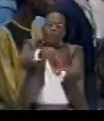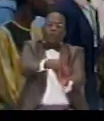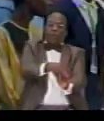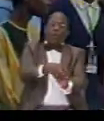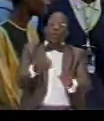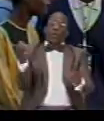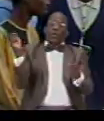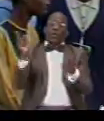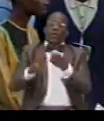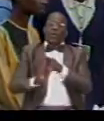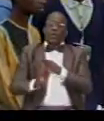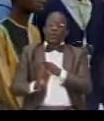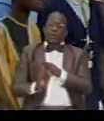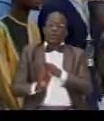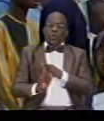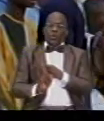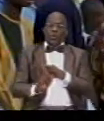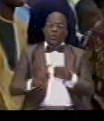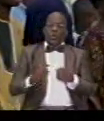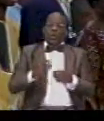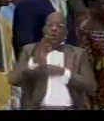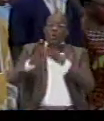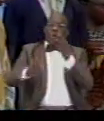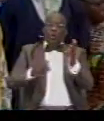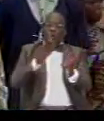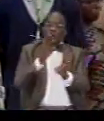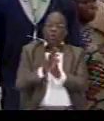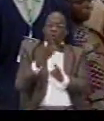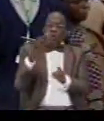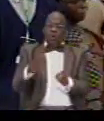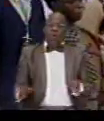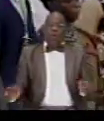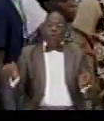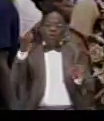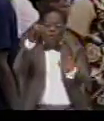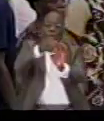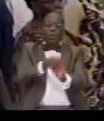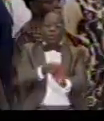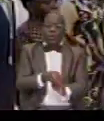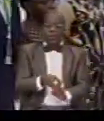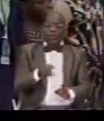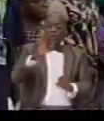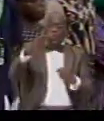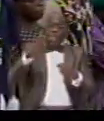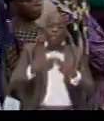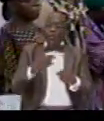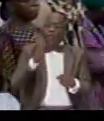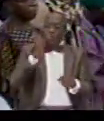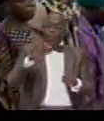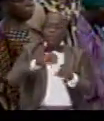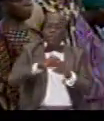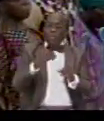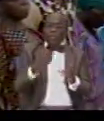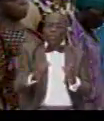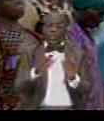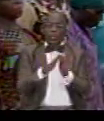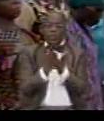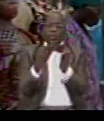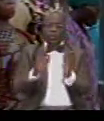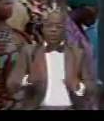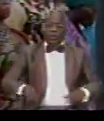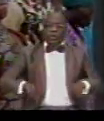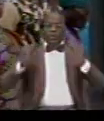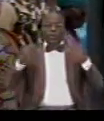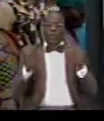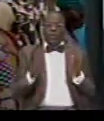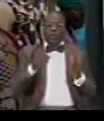talks about Hall of Fame, about famous people, but if your name is not in the book of life, you won't be able to make it to heaven. We're